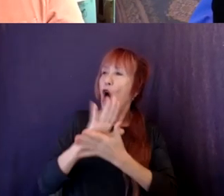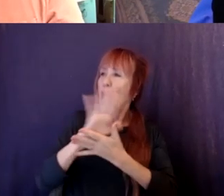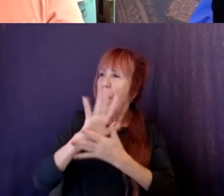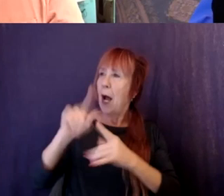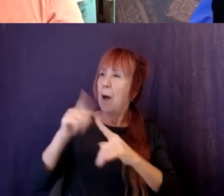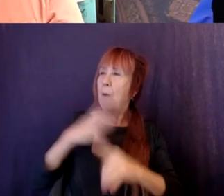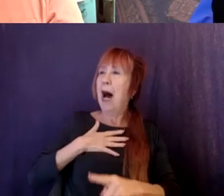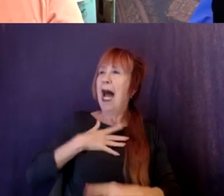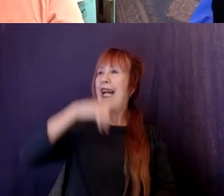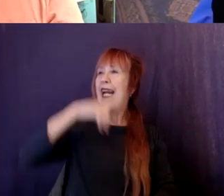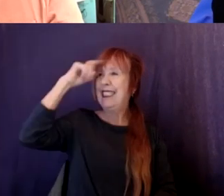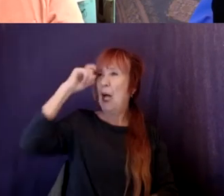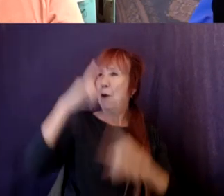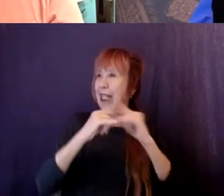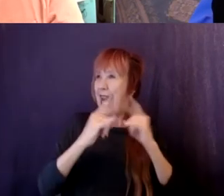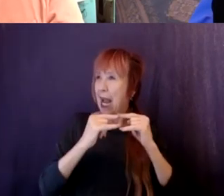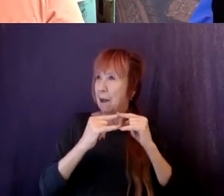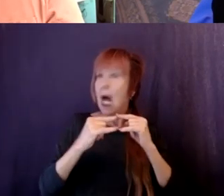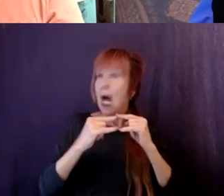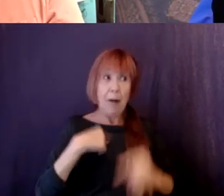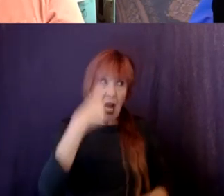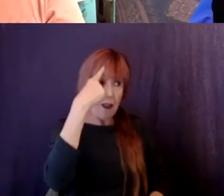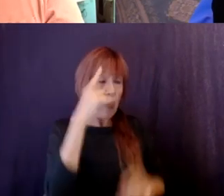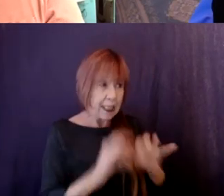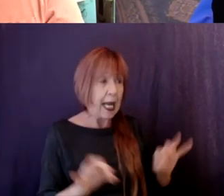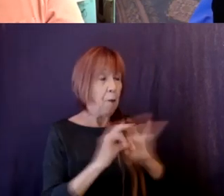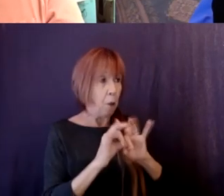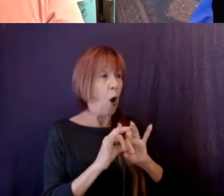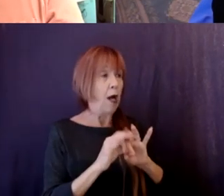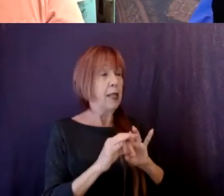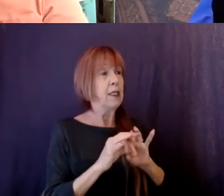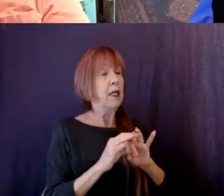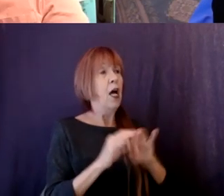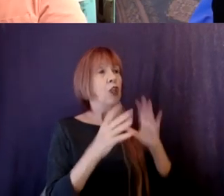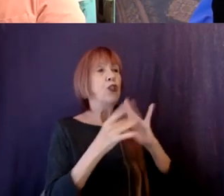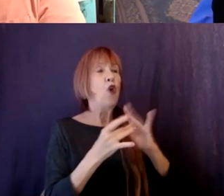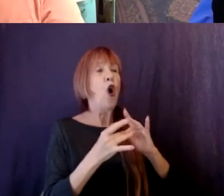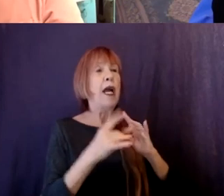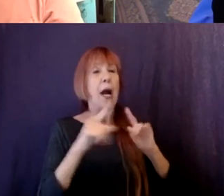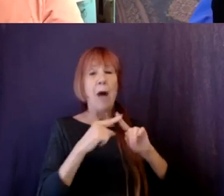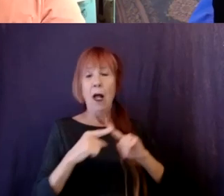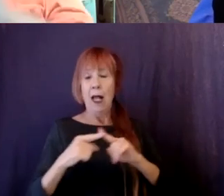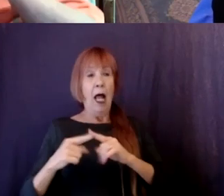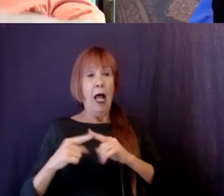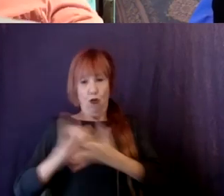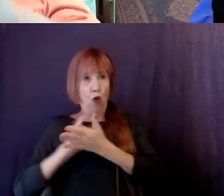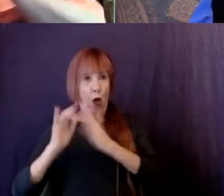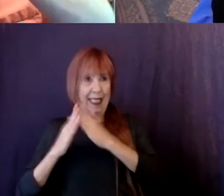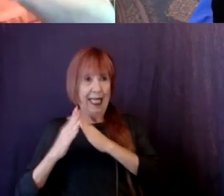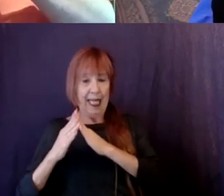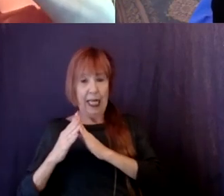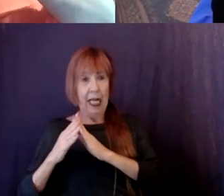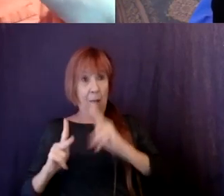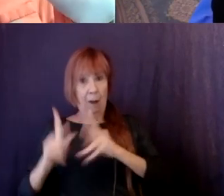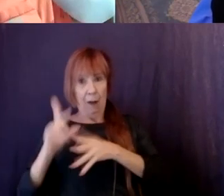That I thought there was a really important story of this exodus of people from the New York area. Yeah.